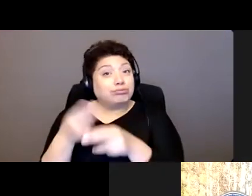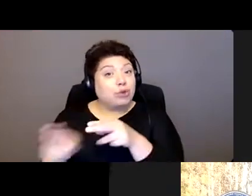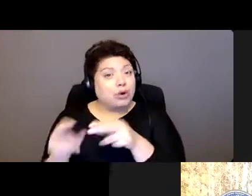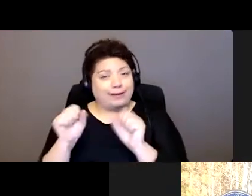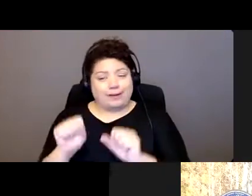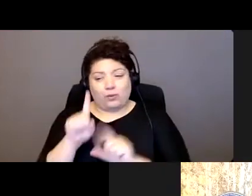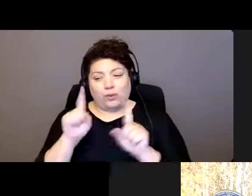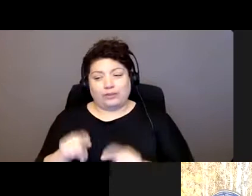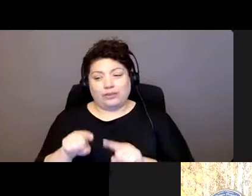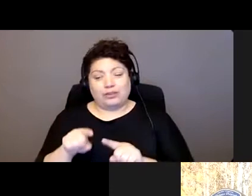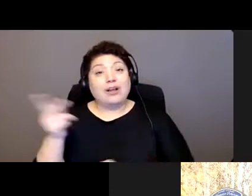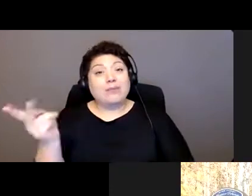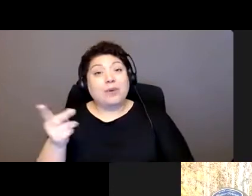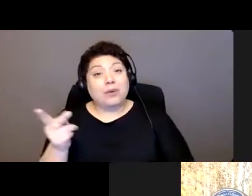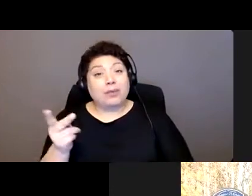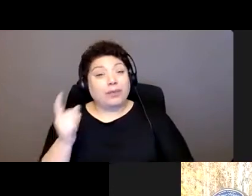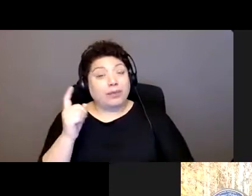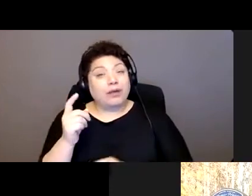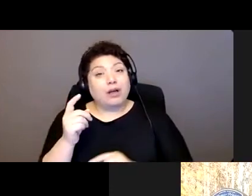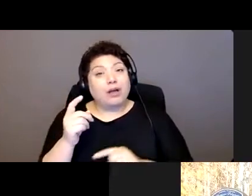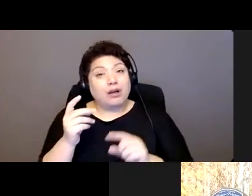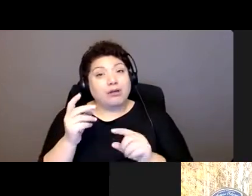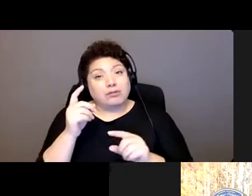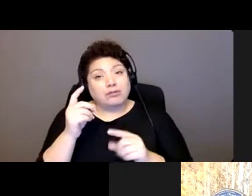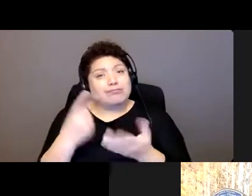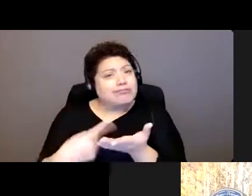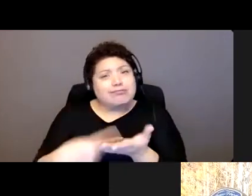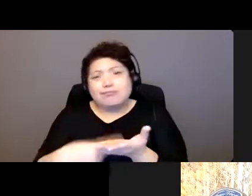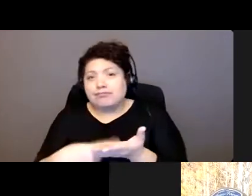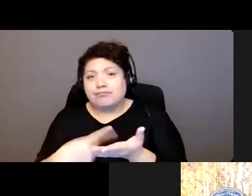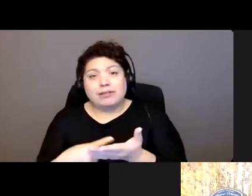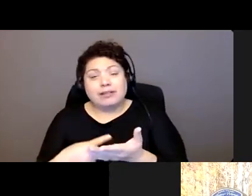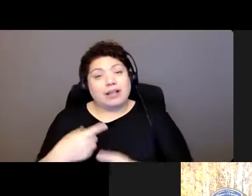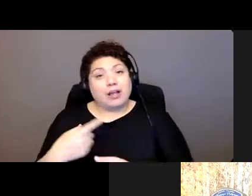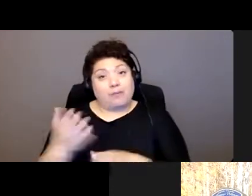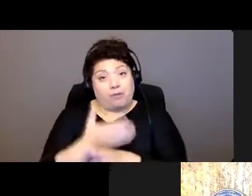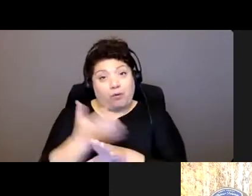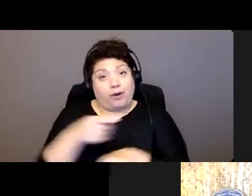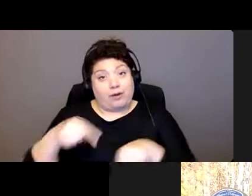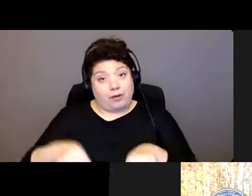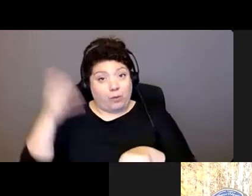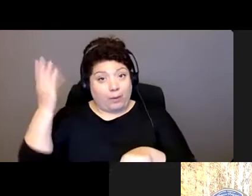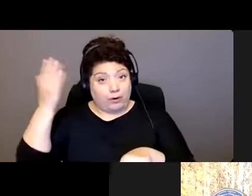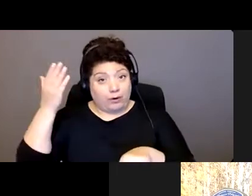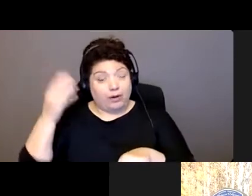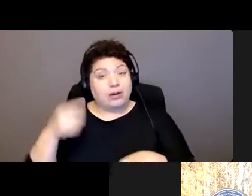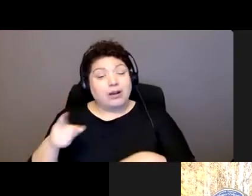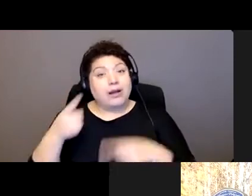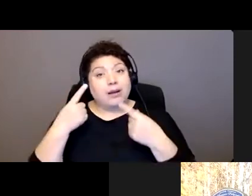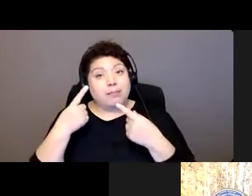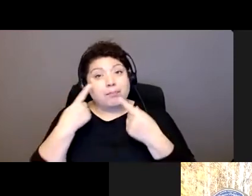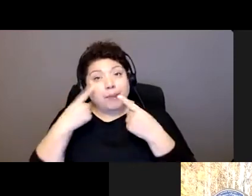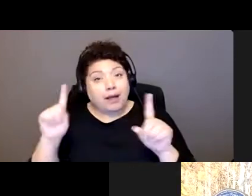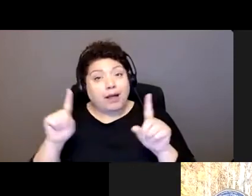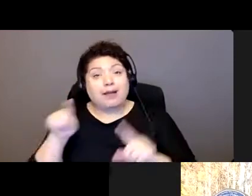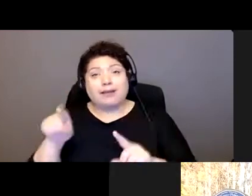You guys both shared with me when we were preparing for this webinar how heartbreaking it is to finally go and seek help